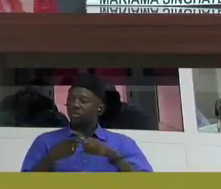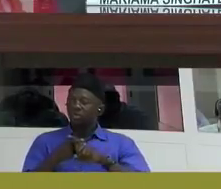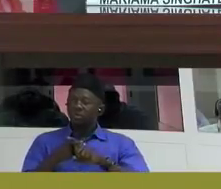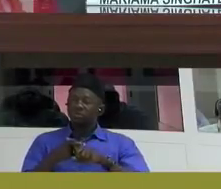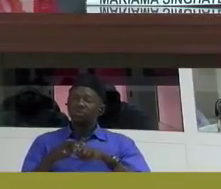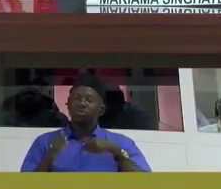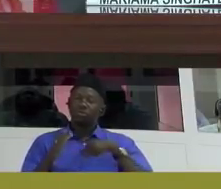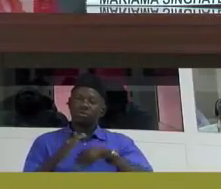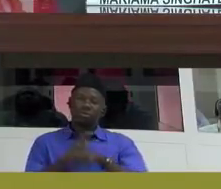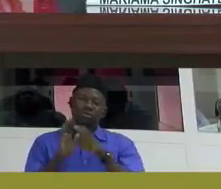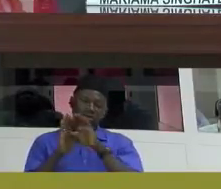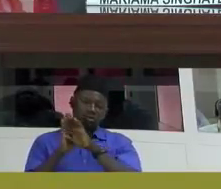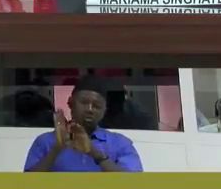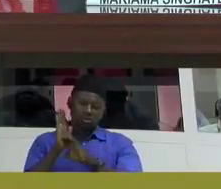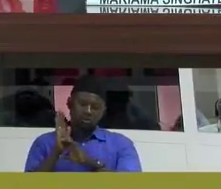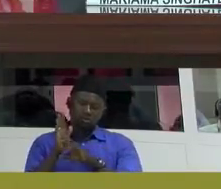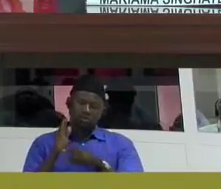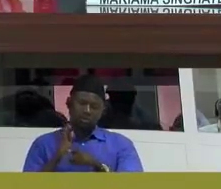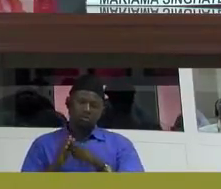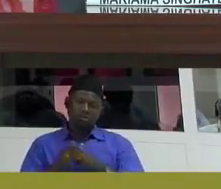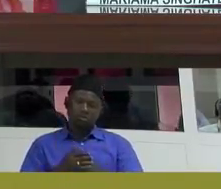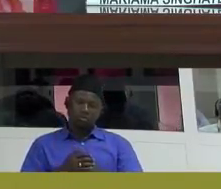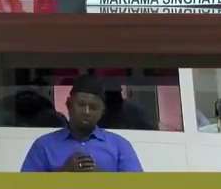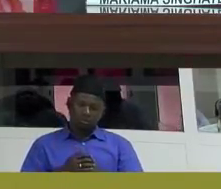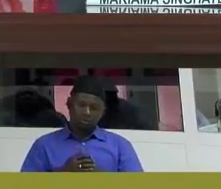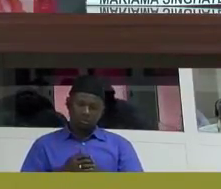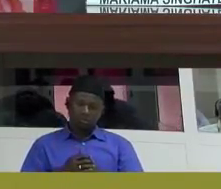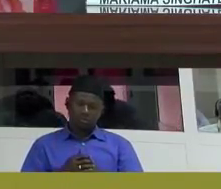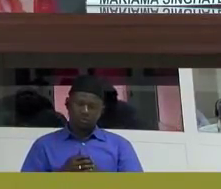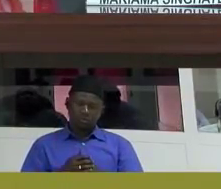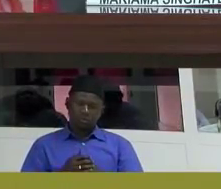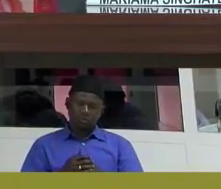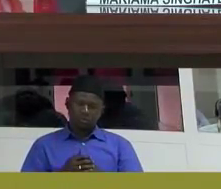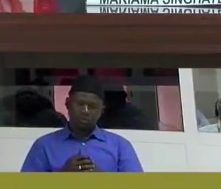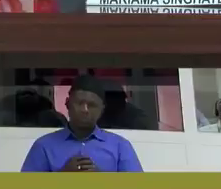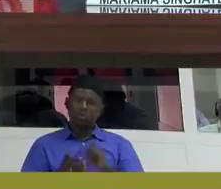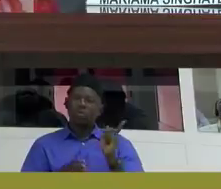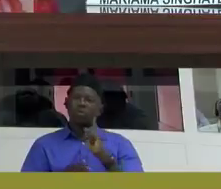Was it, what did the Christian community do